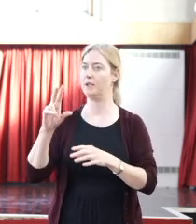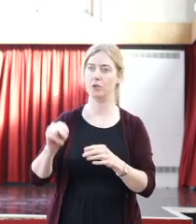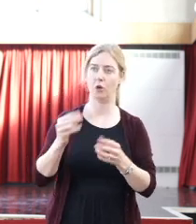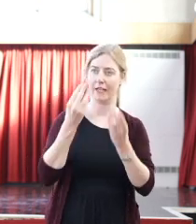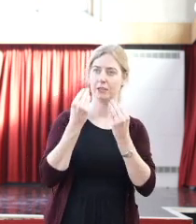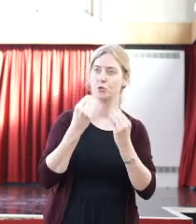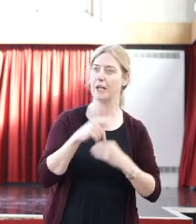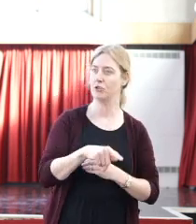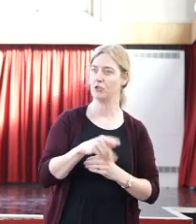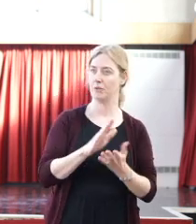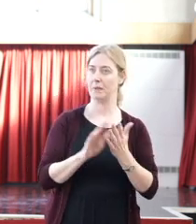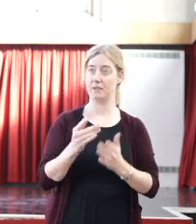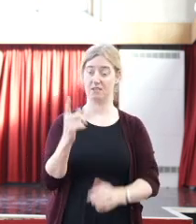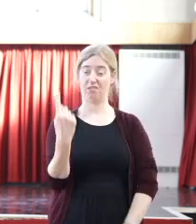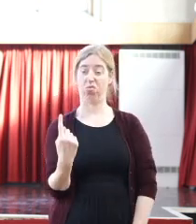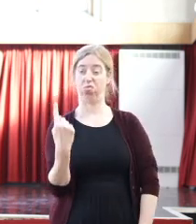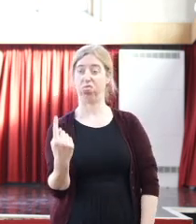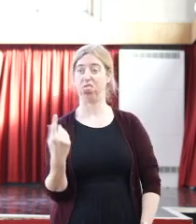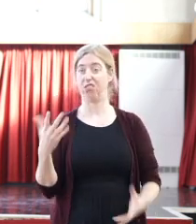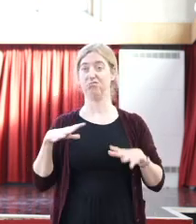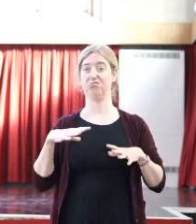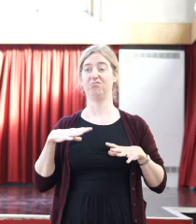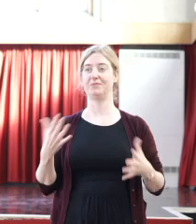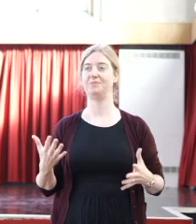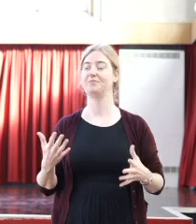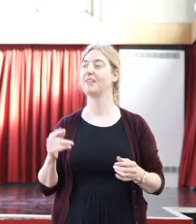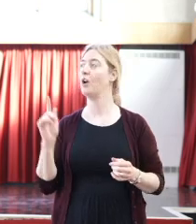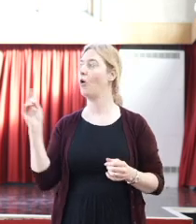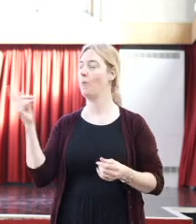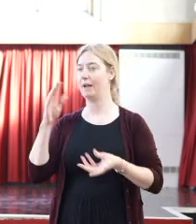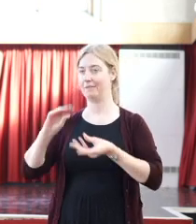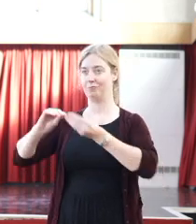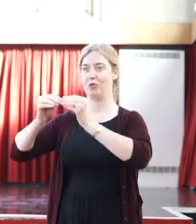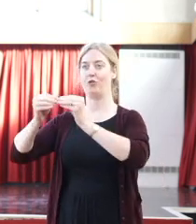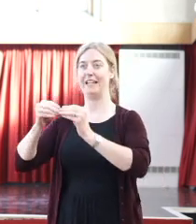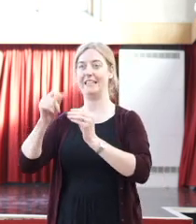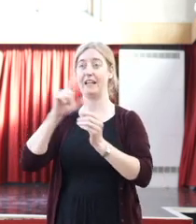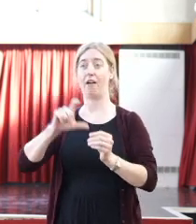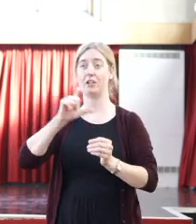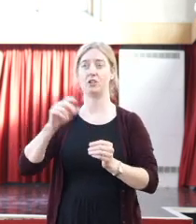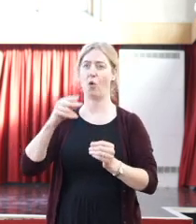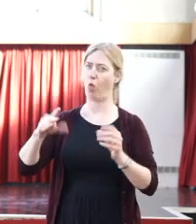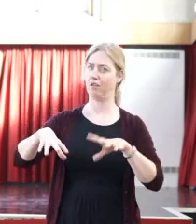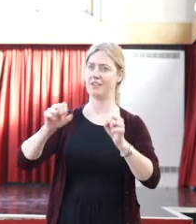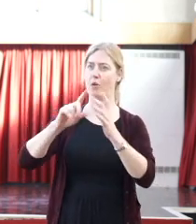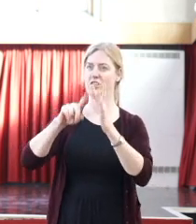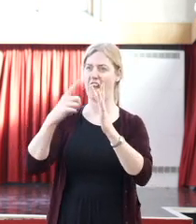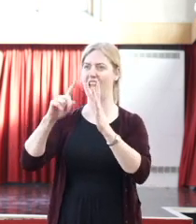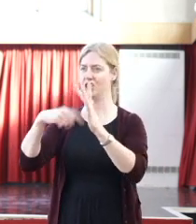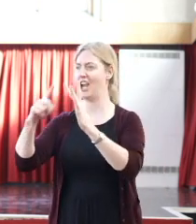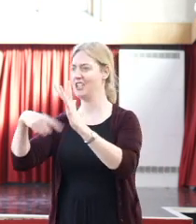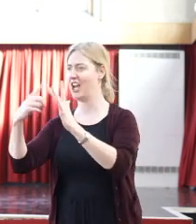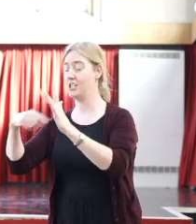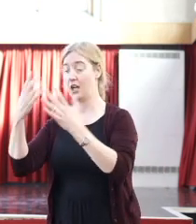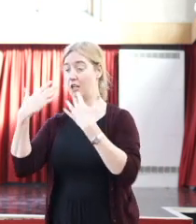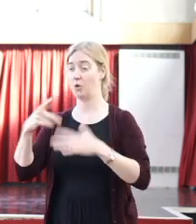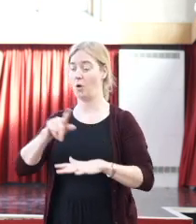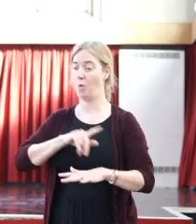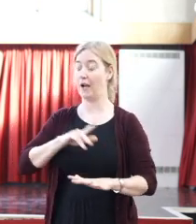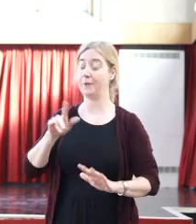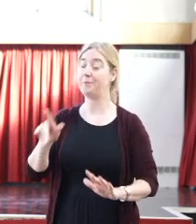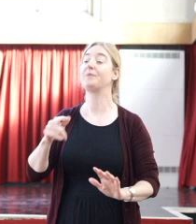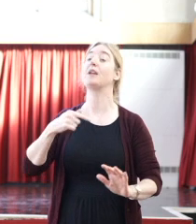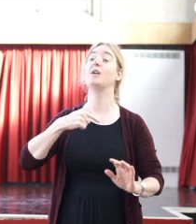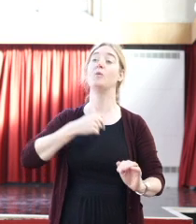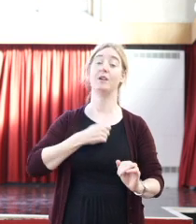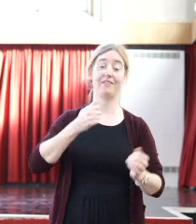don't really know why, but I like the J names. One of the goals of the Garage Trust when